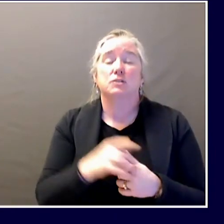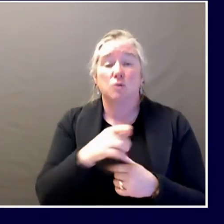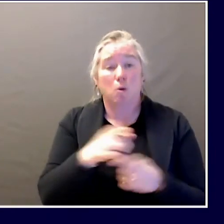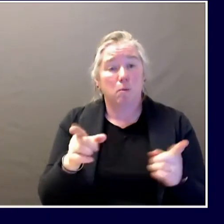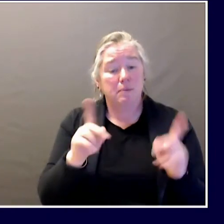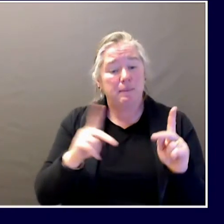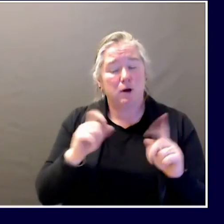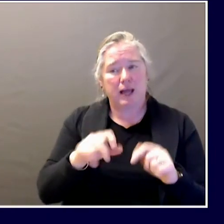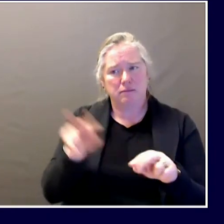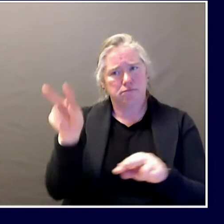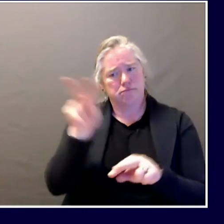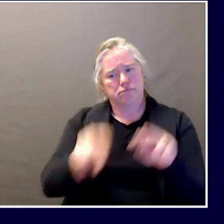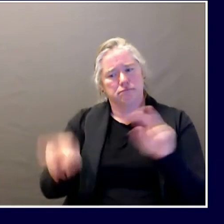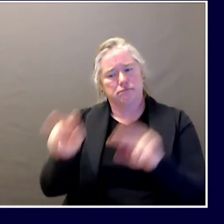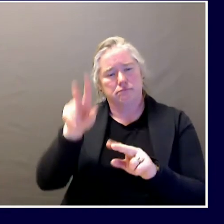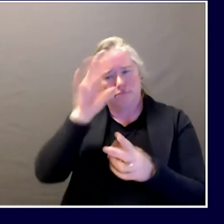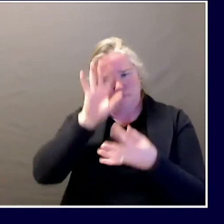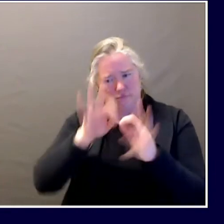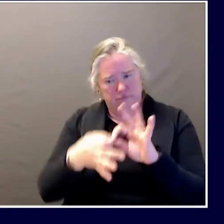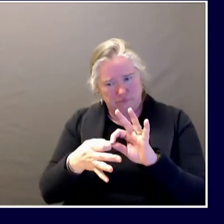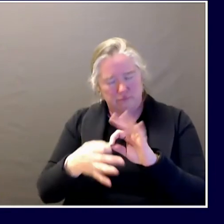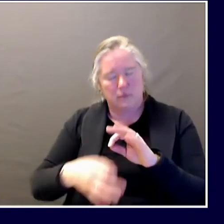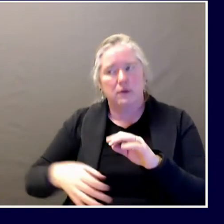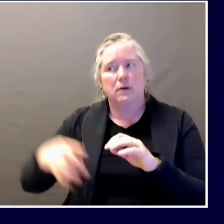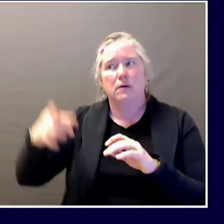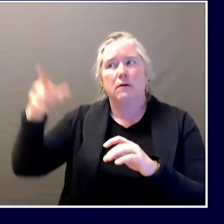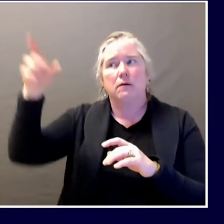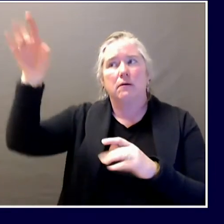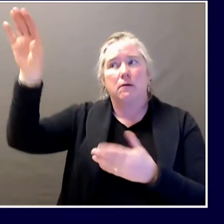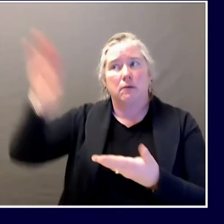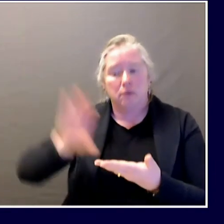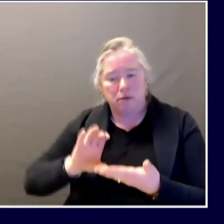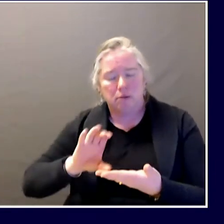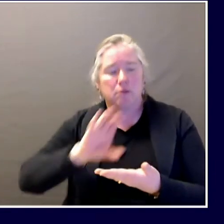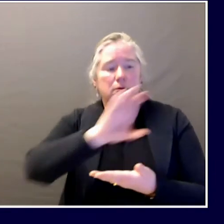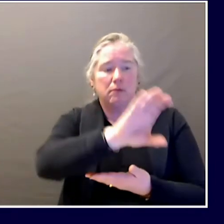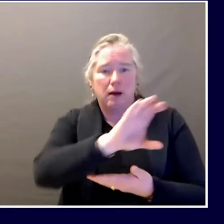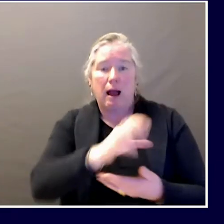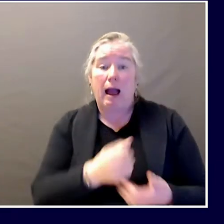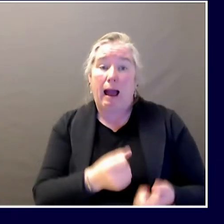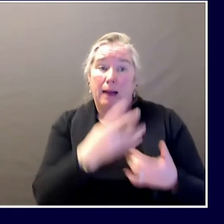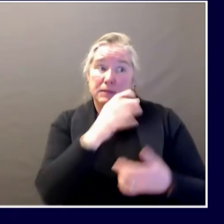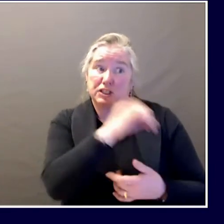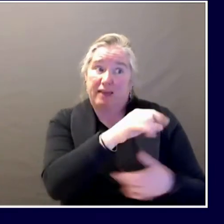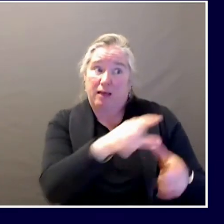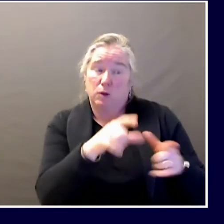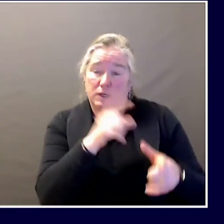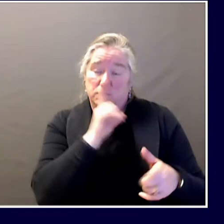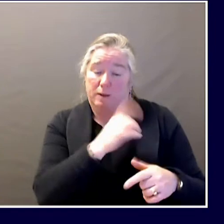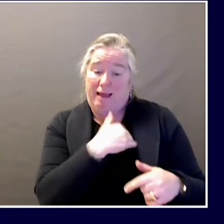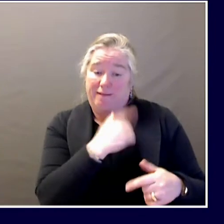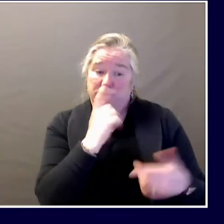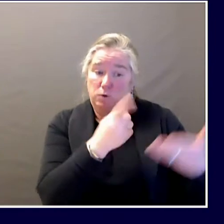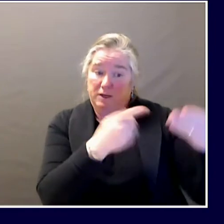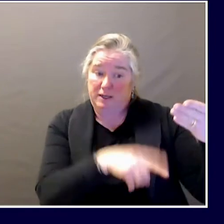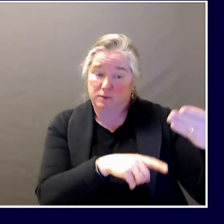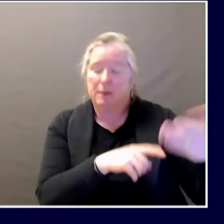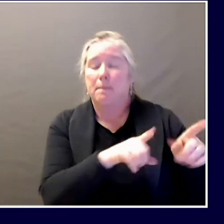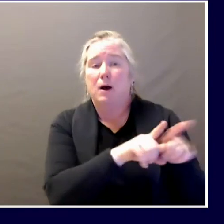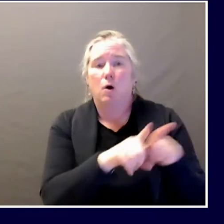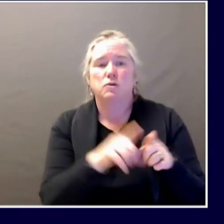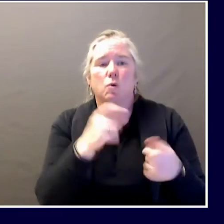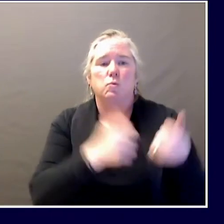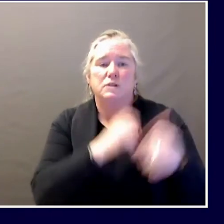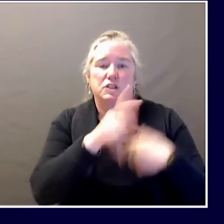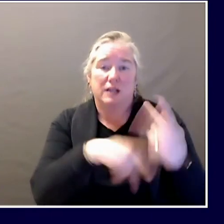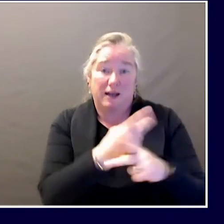but which. Now, that is not the final location. As I've talked about, we move vaccines around the state, load